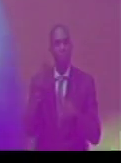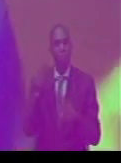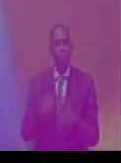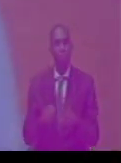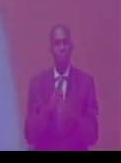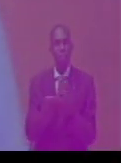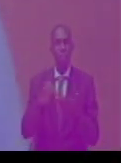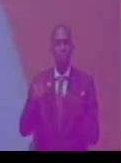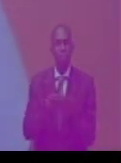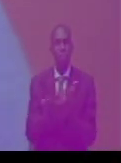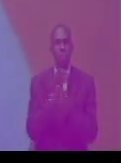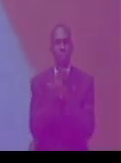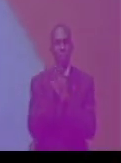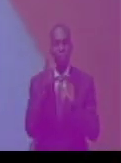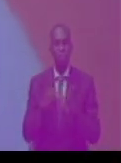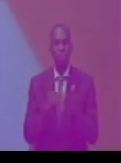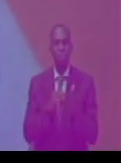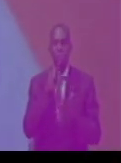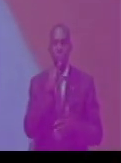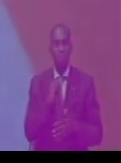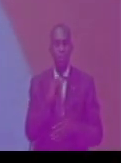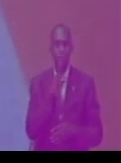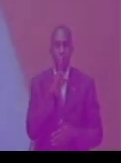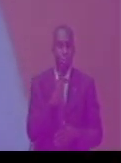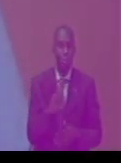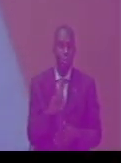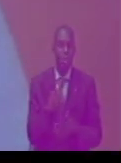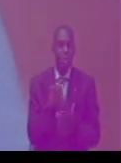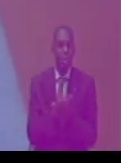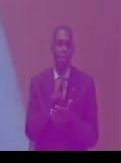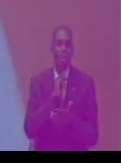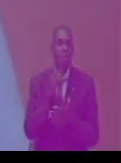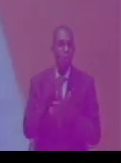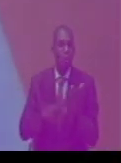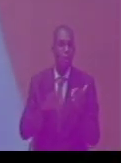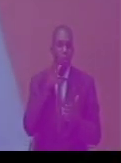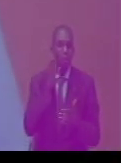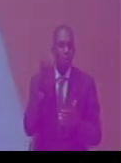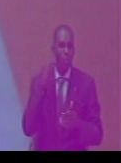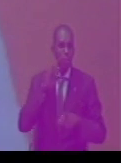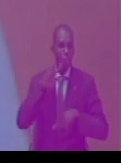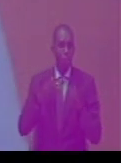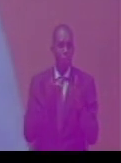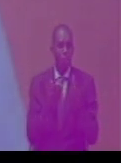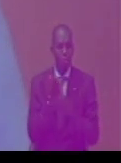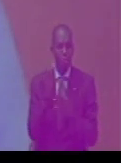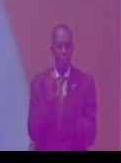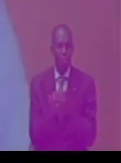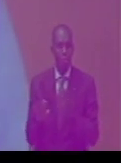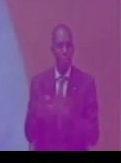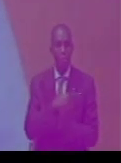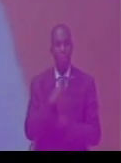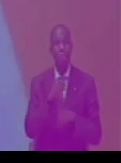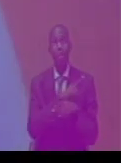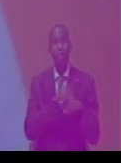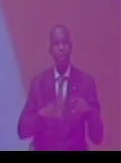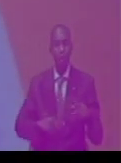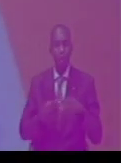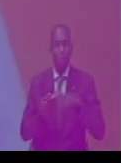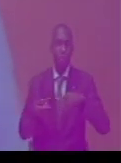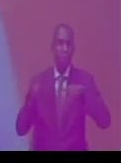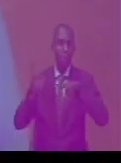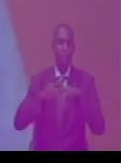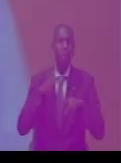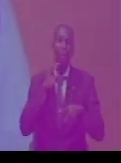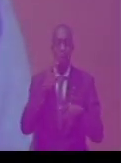present fat from our divine savior is the truth not the pain that i was going through that day so